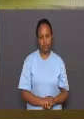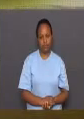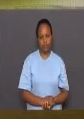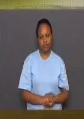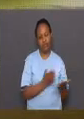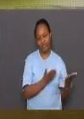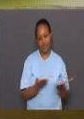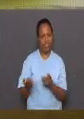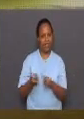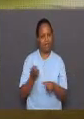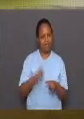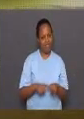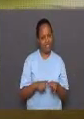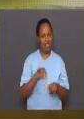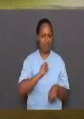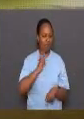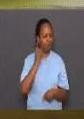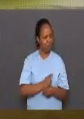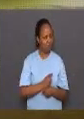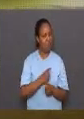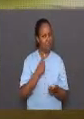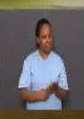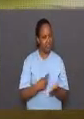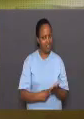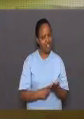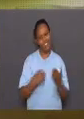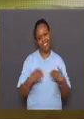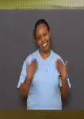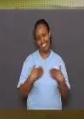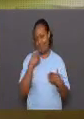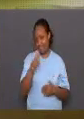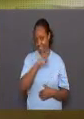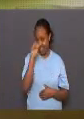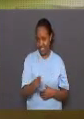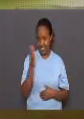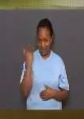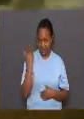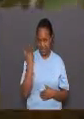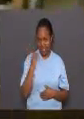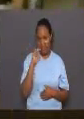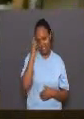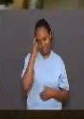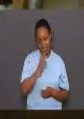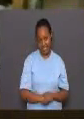Welcome back. I am sure this was an interesting question to think about.